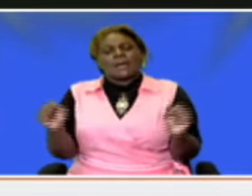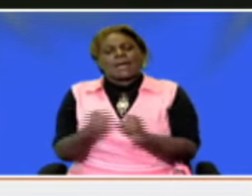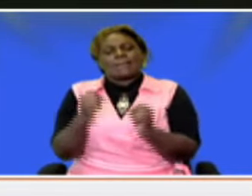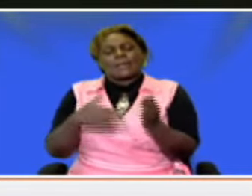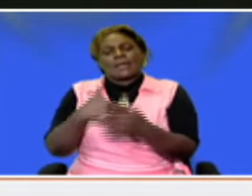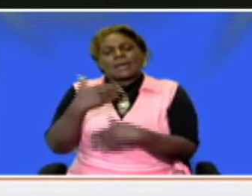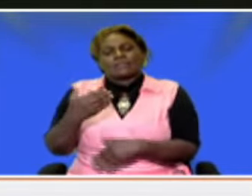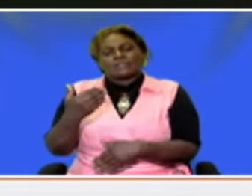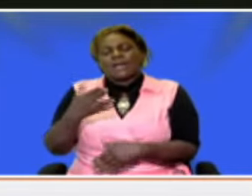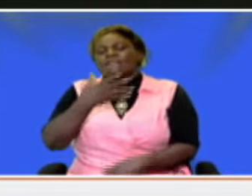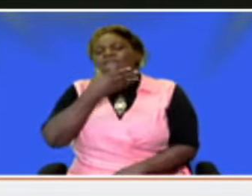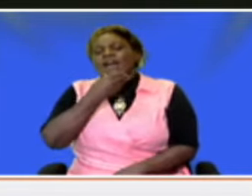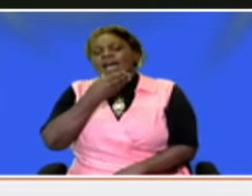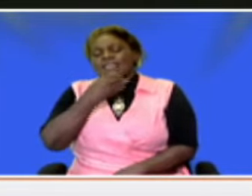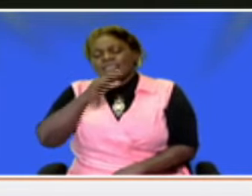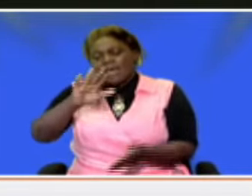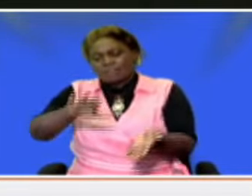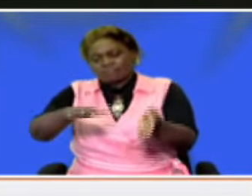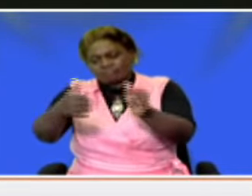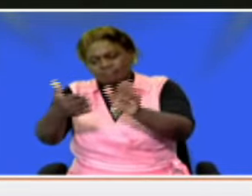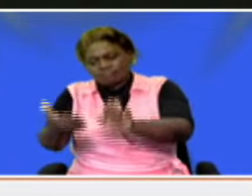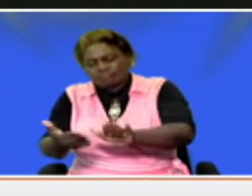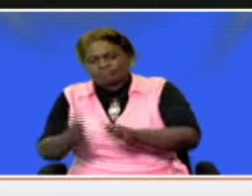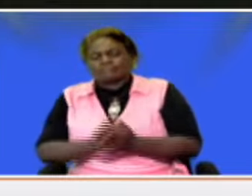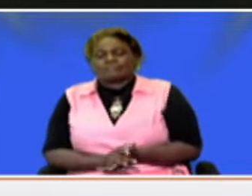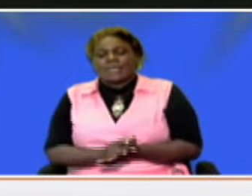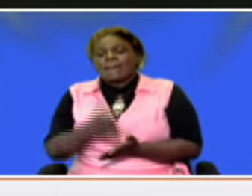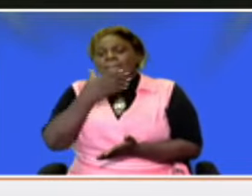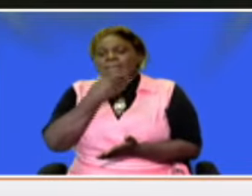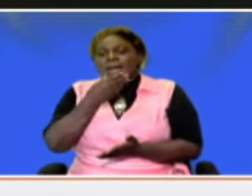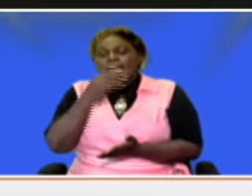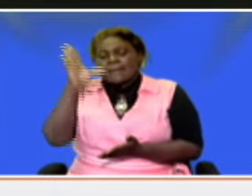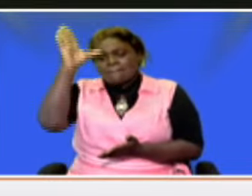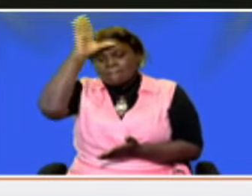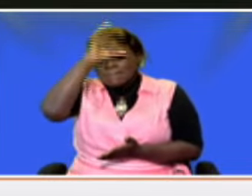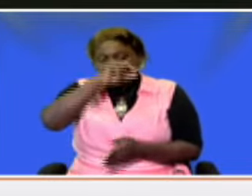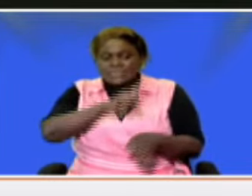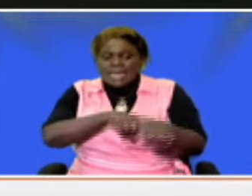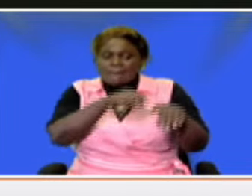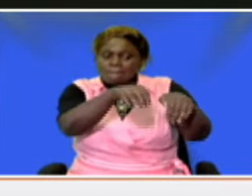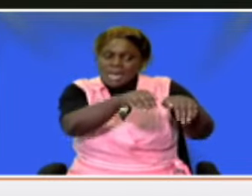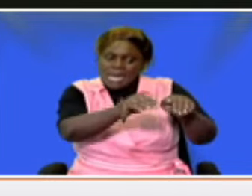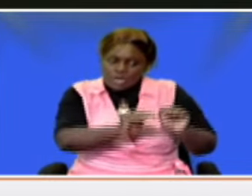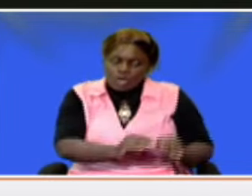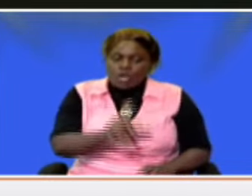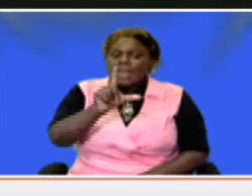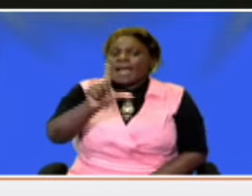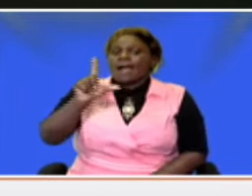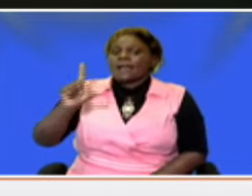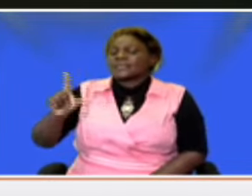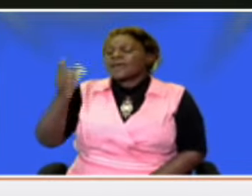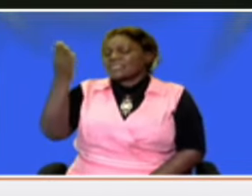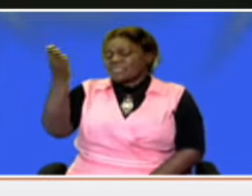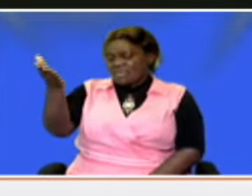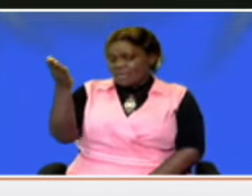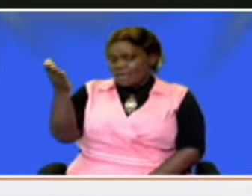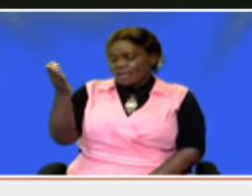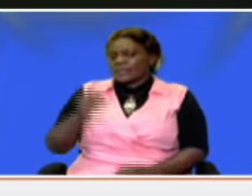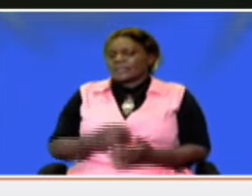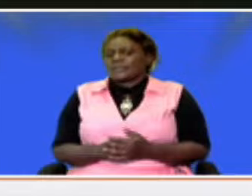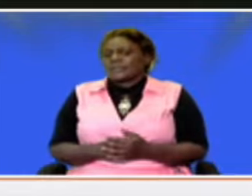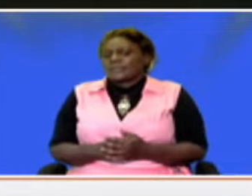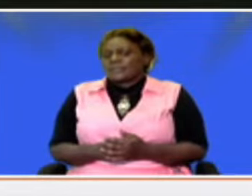the death of her father, Daniel Koikai. Mr. Koikai was missing at the burial ceremony of his daughter at the Langata